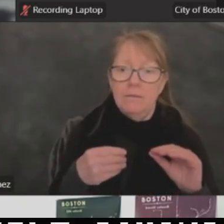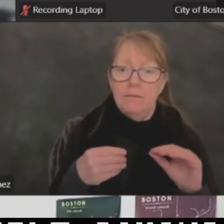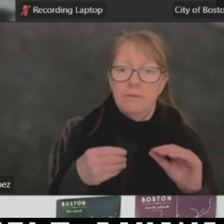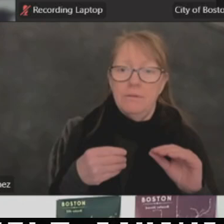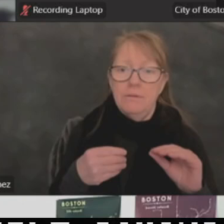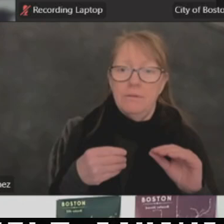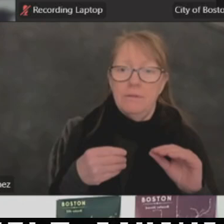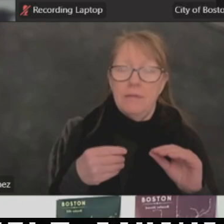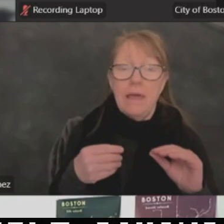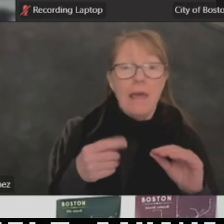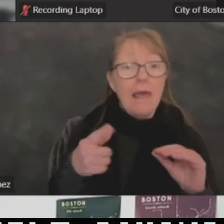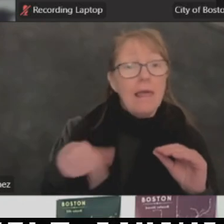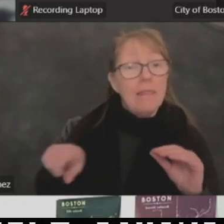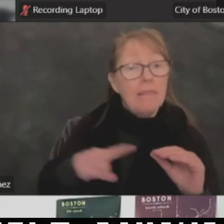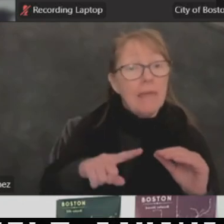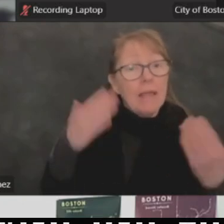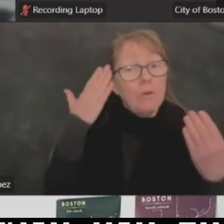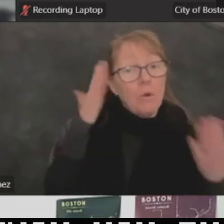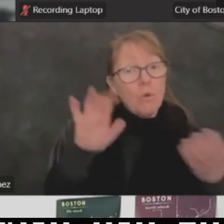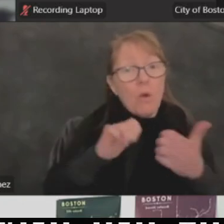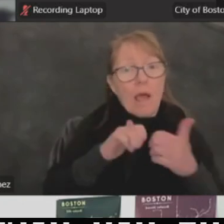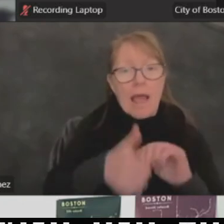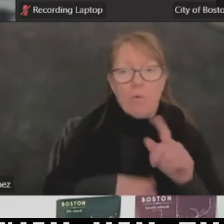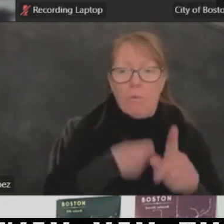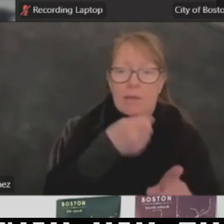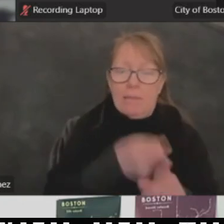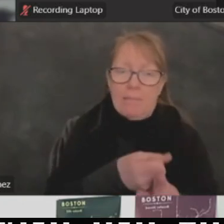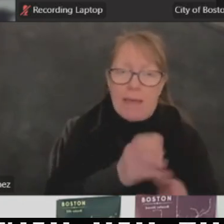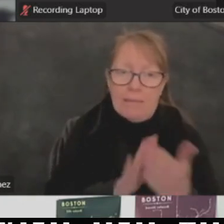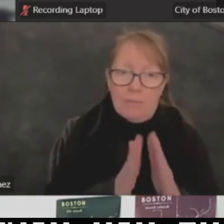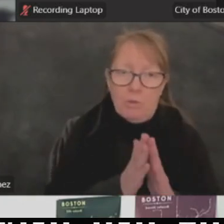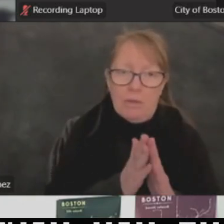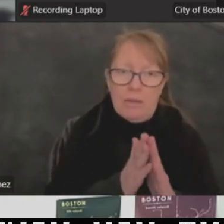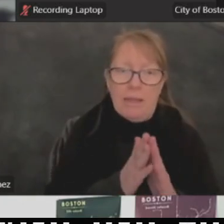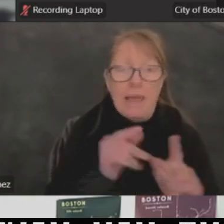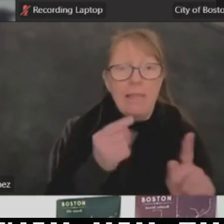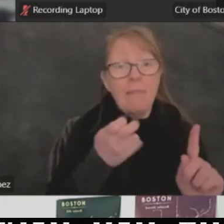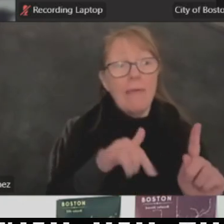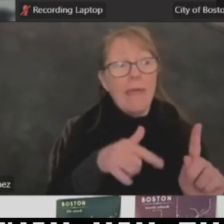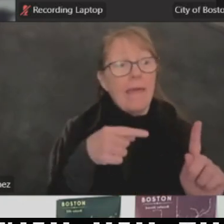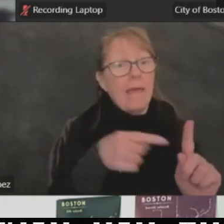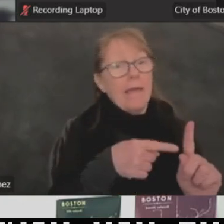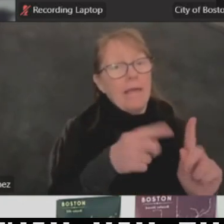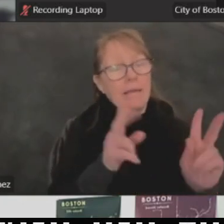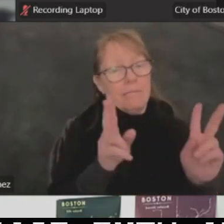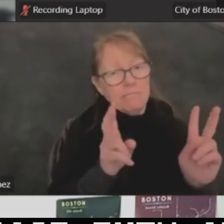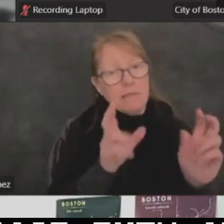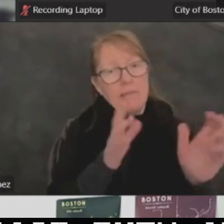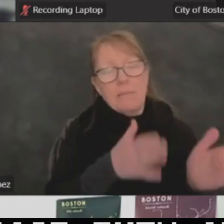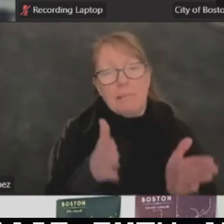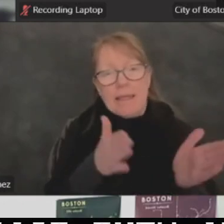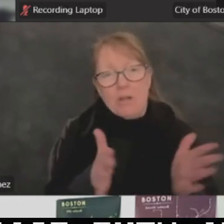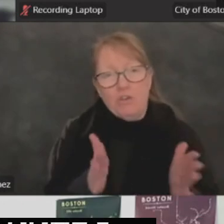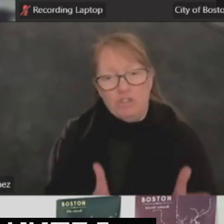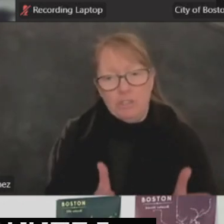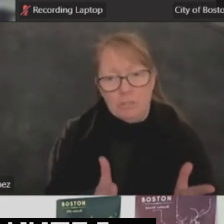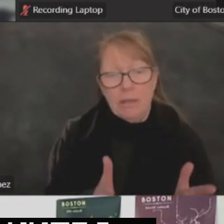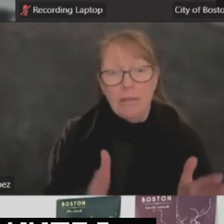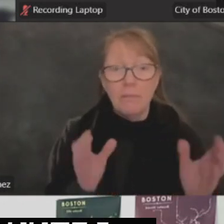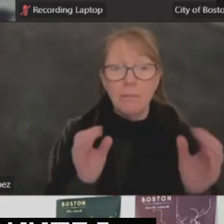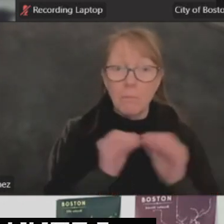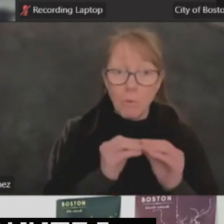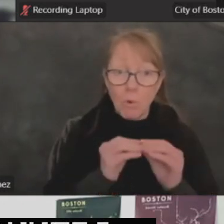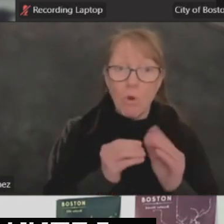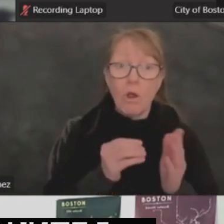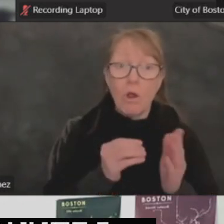community, and they mean the planners. And I think that the more transparent the process is,